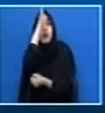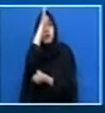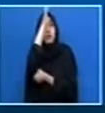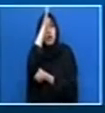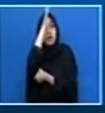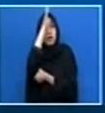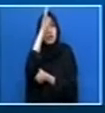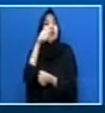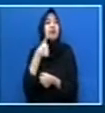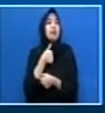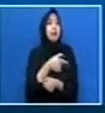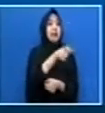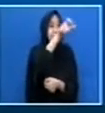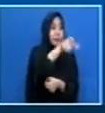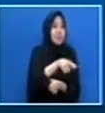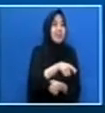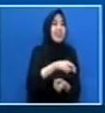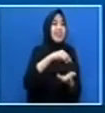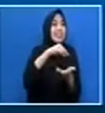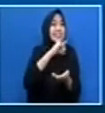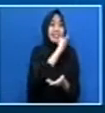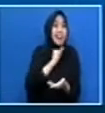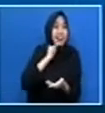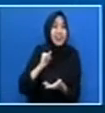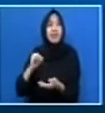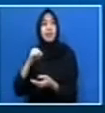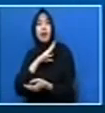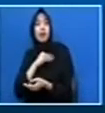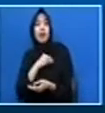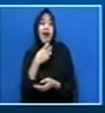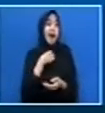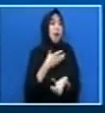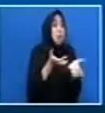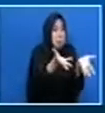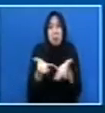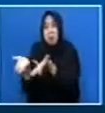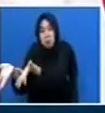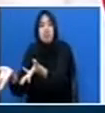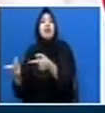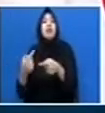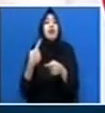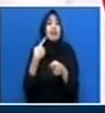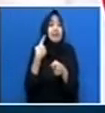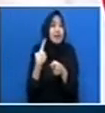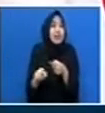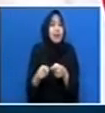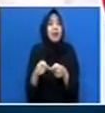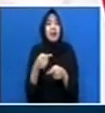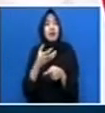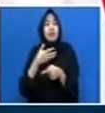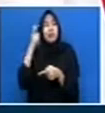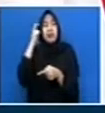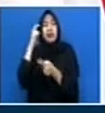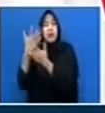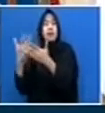and we defend their right to defend themselves. But we have also said that it is very important to support the Palestinians. So